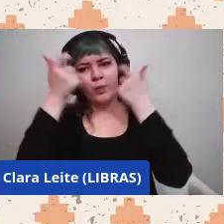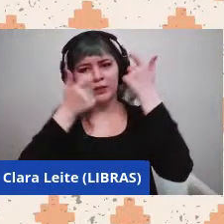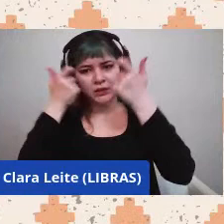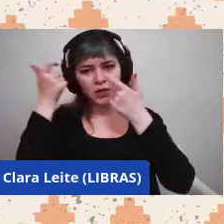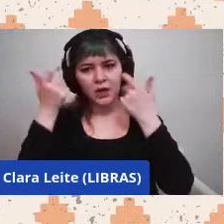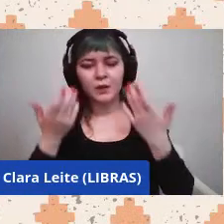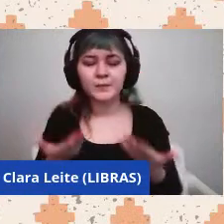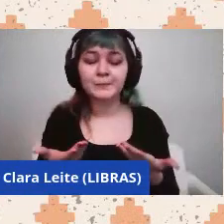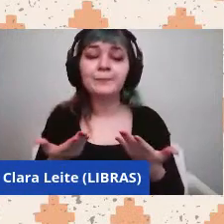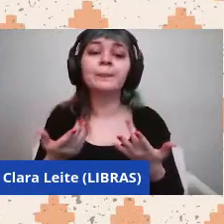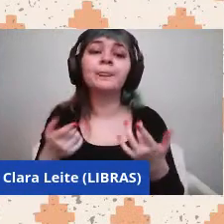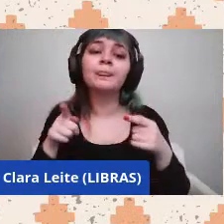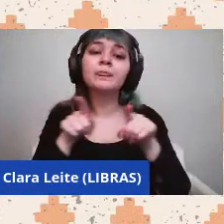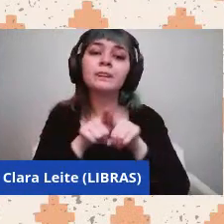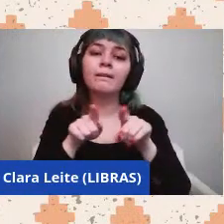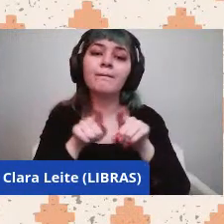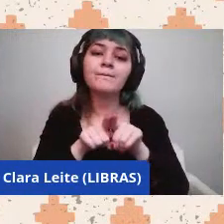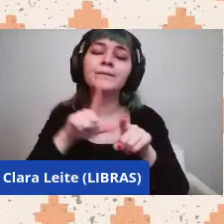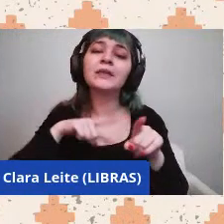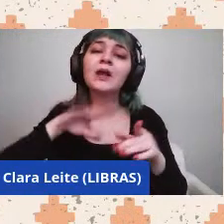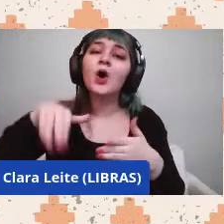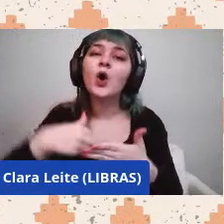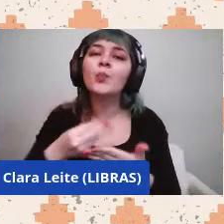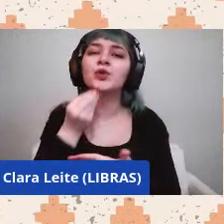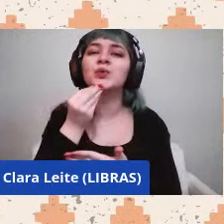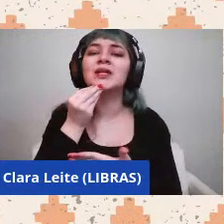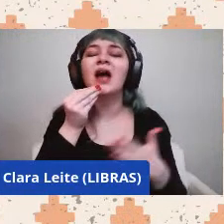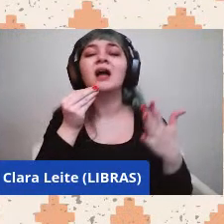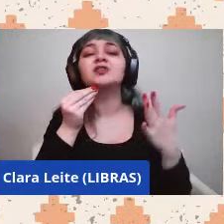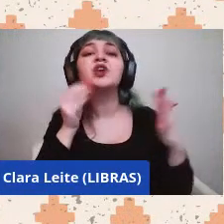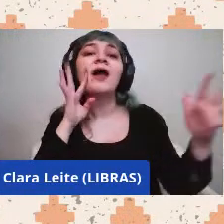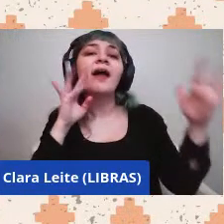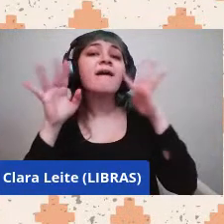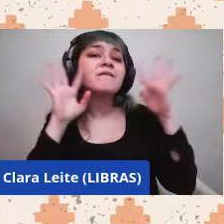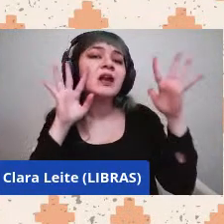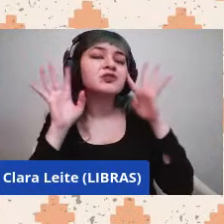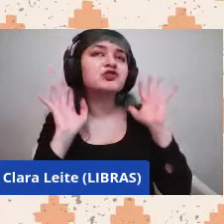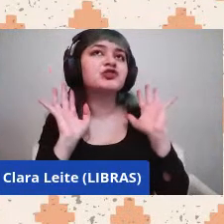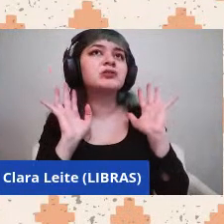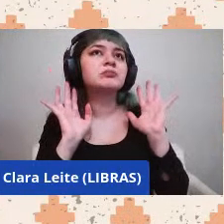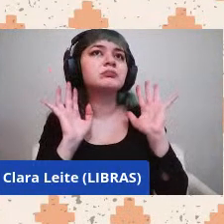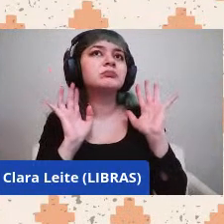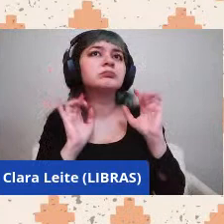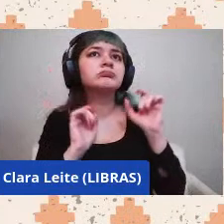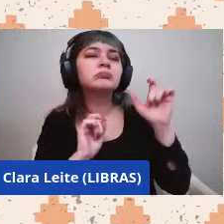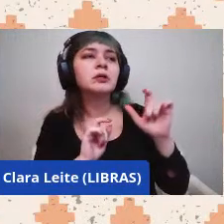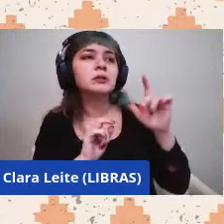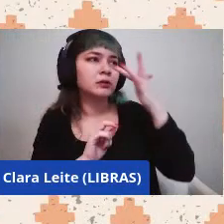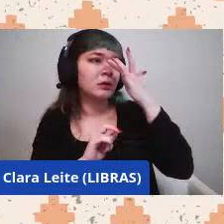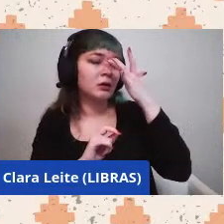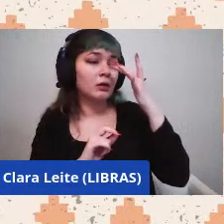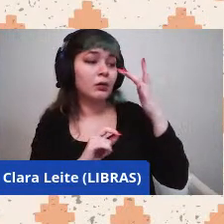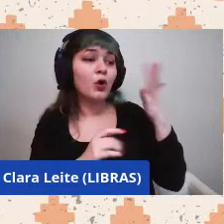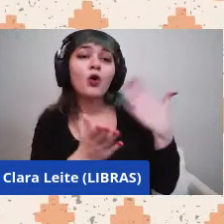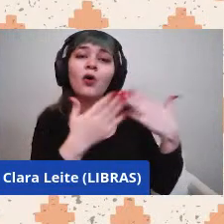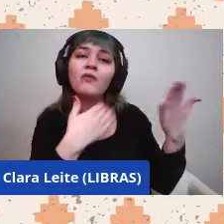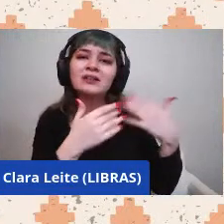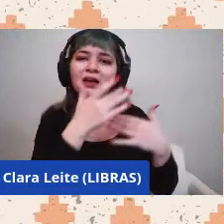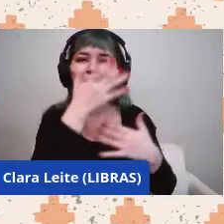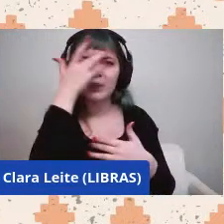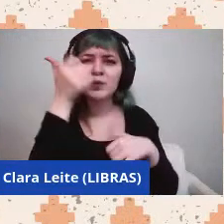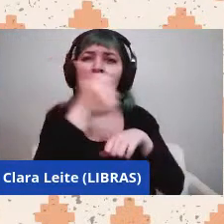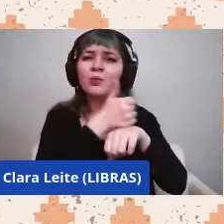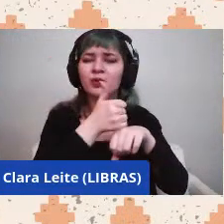and get an opportunity to reflect and with experts in problem solving and